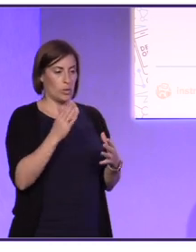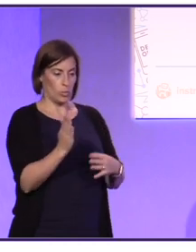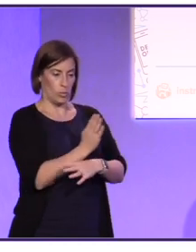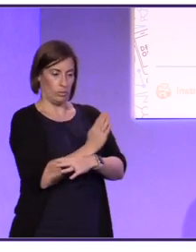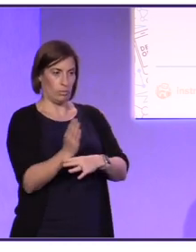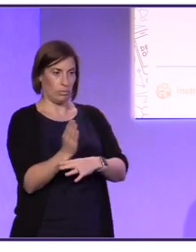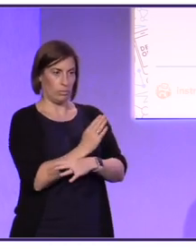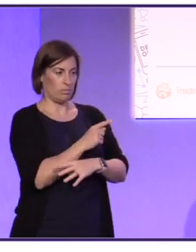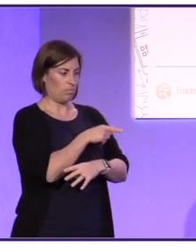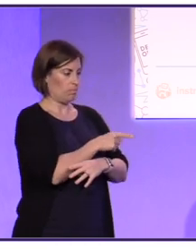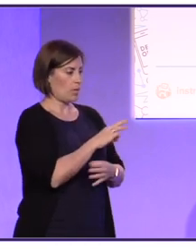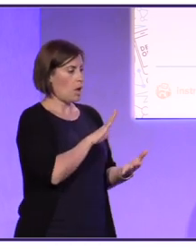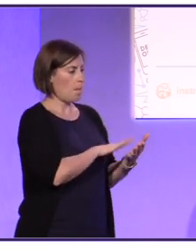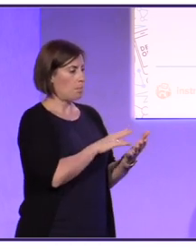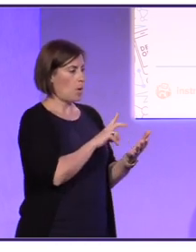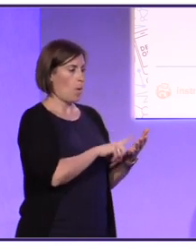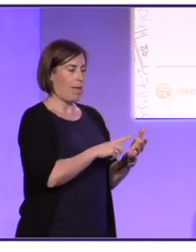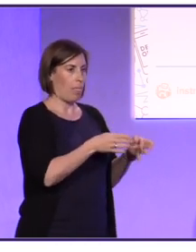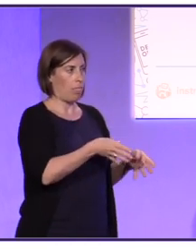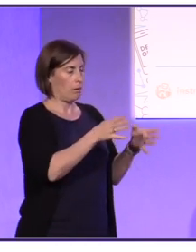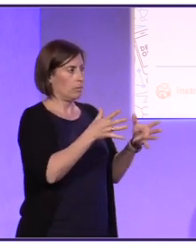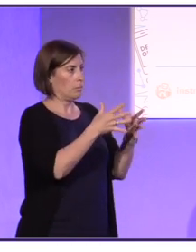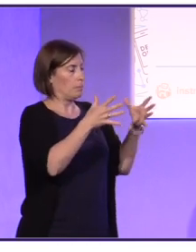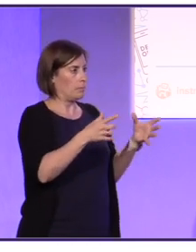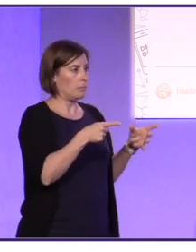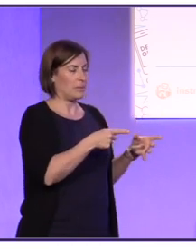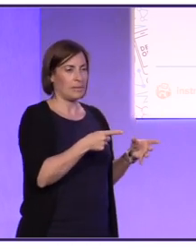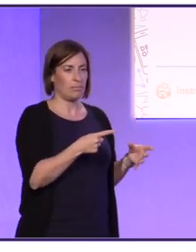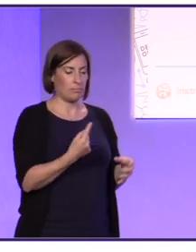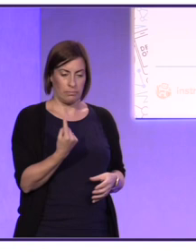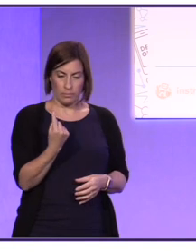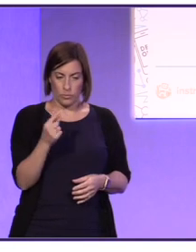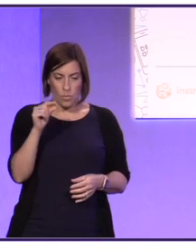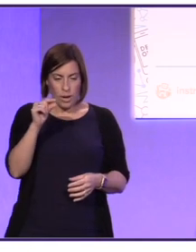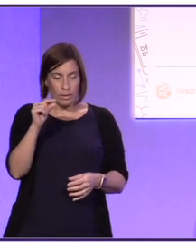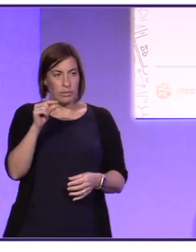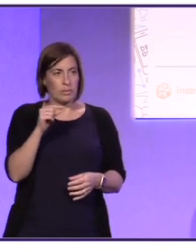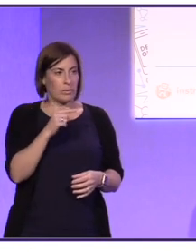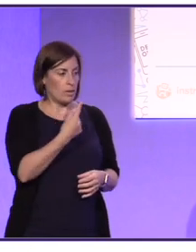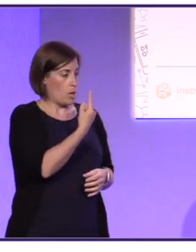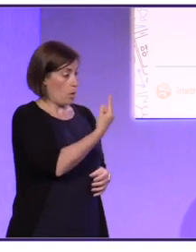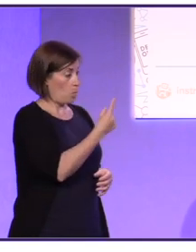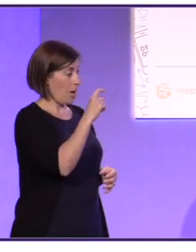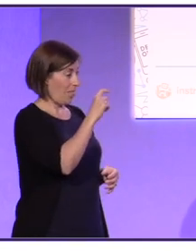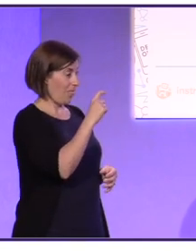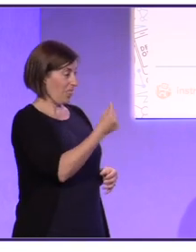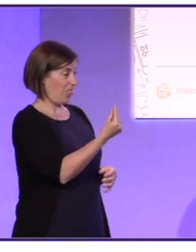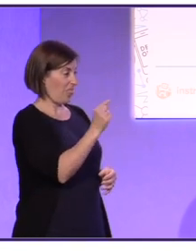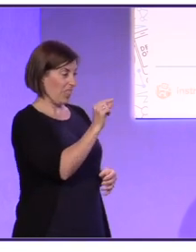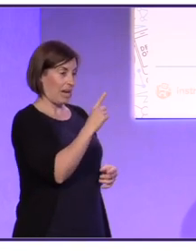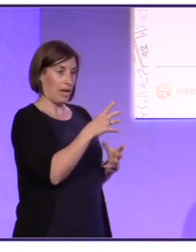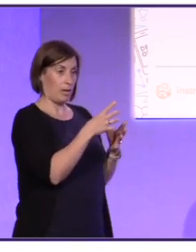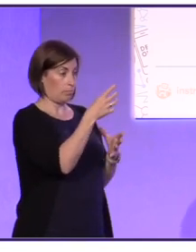got a monolith. We've only got one thing. We take one thing down, we know what's going to happen.